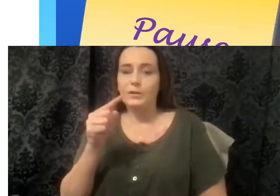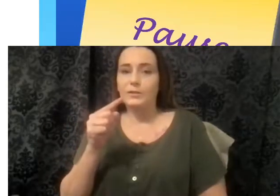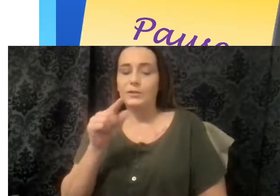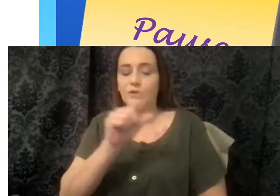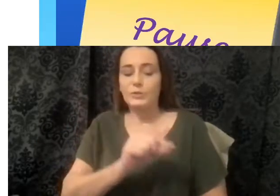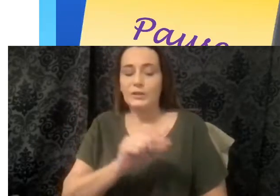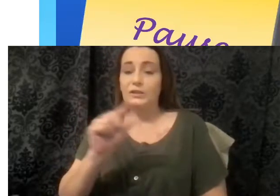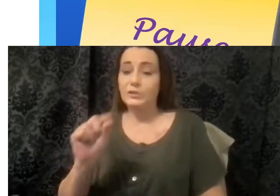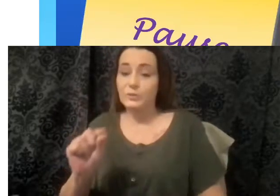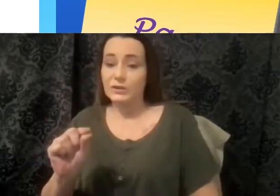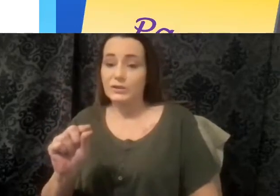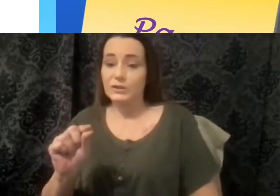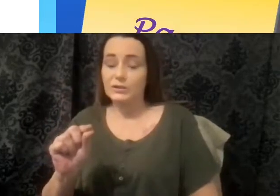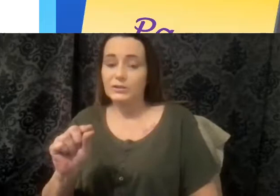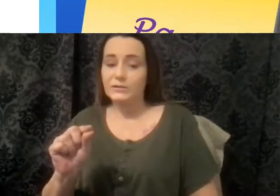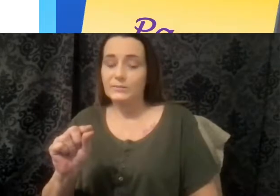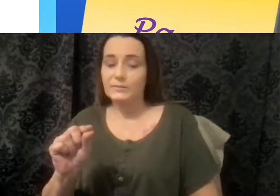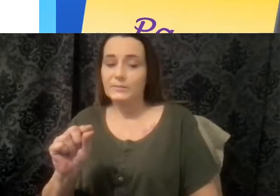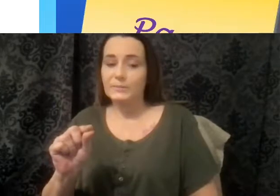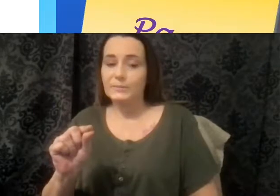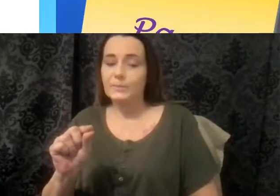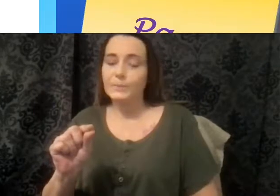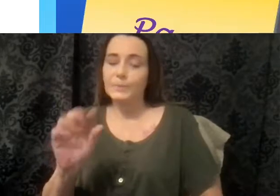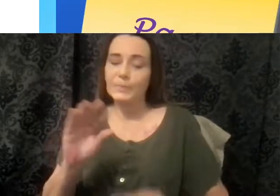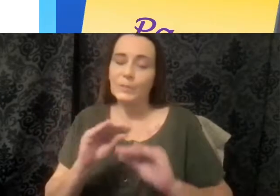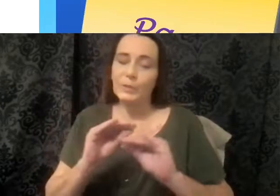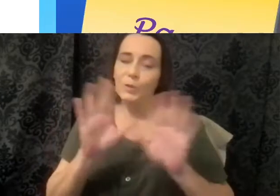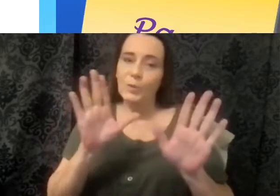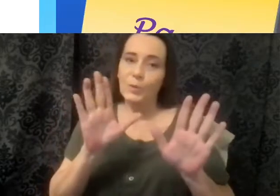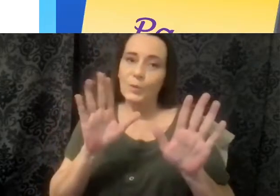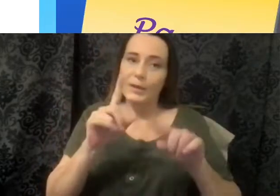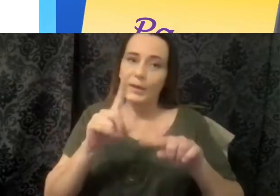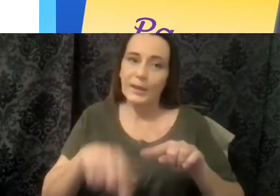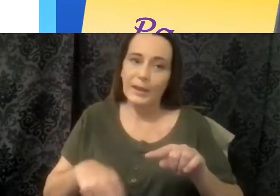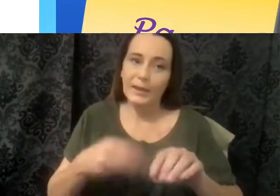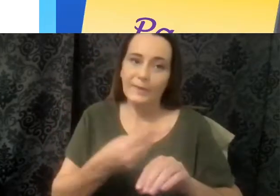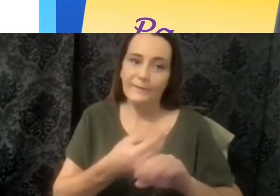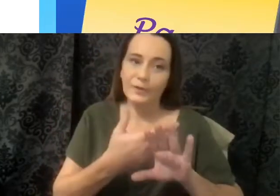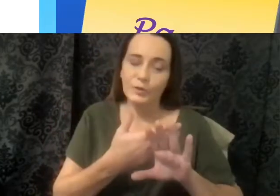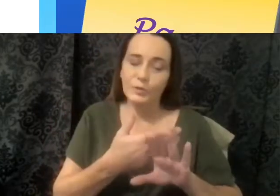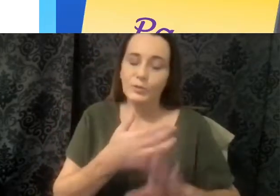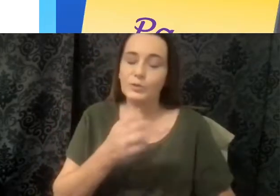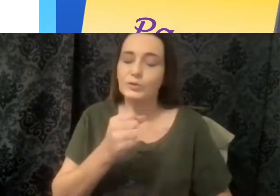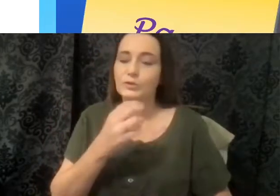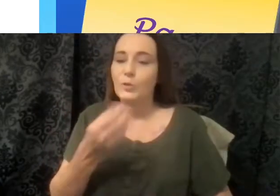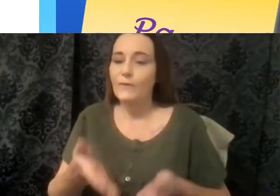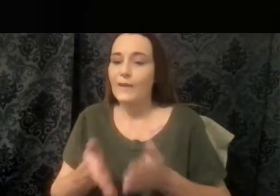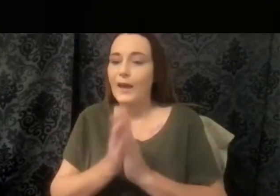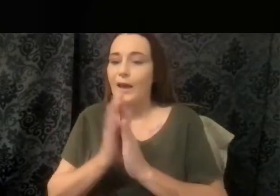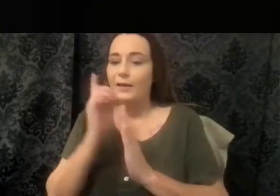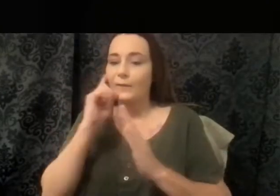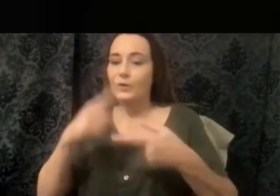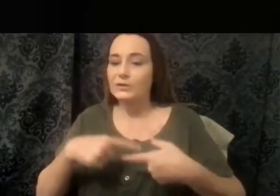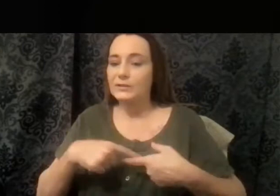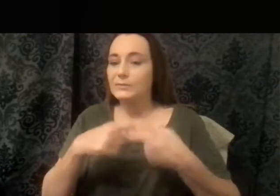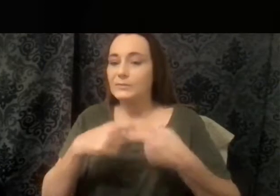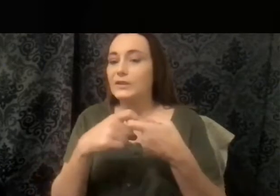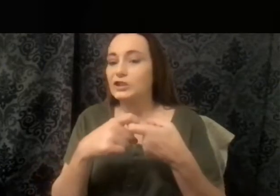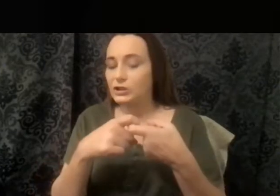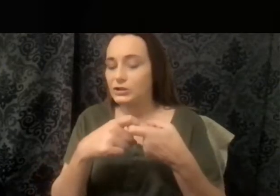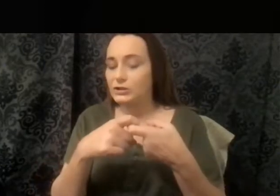2020. And obviously we didn't get to that though in the virtual. So we've asked for a suspension and we more than